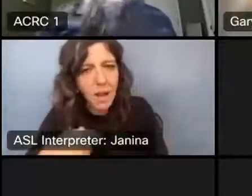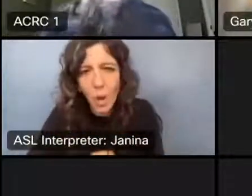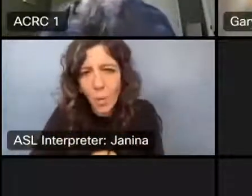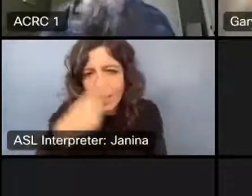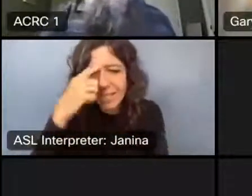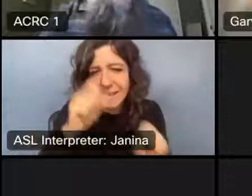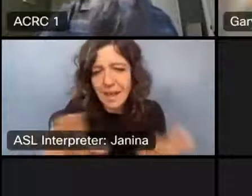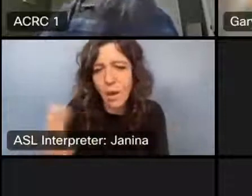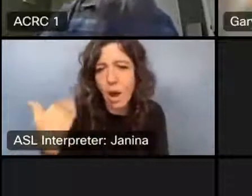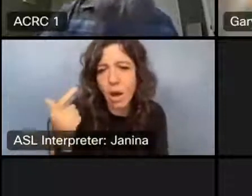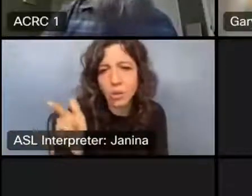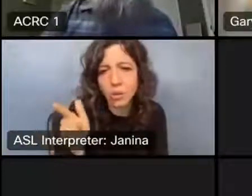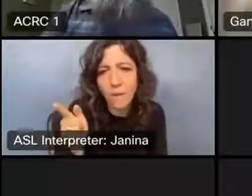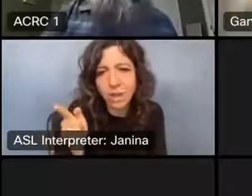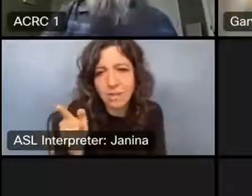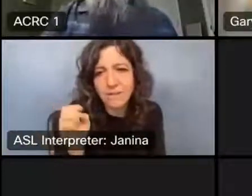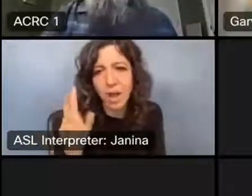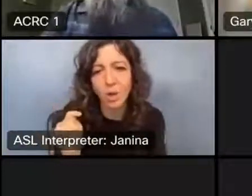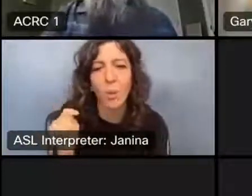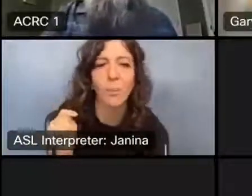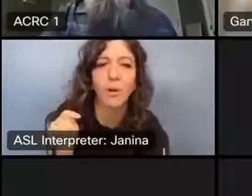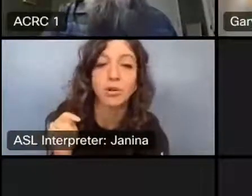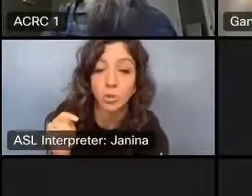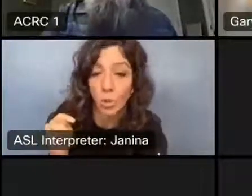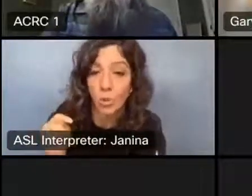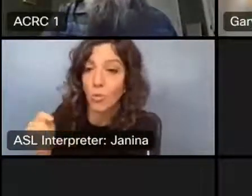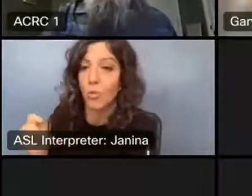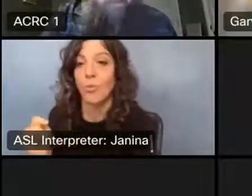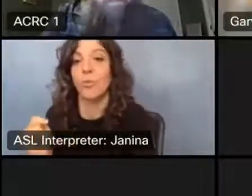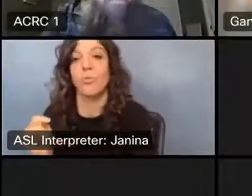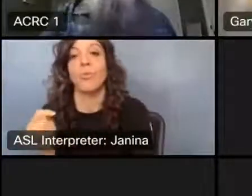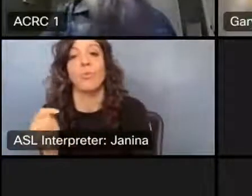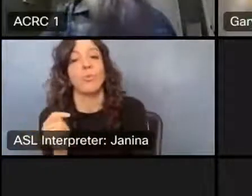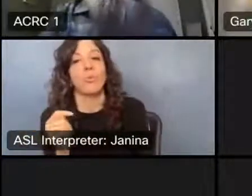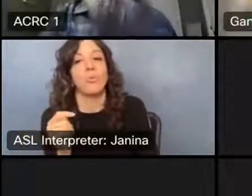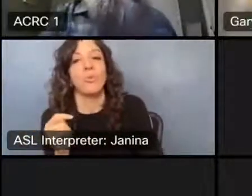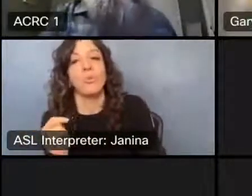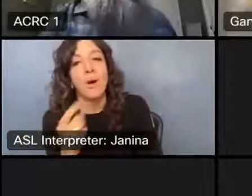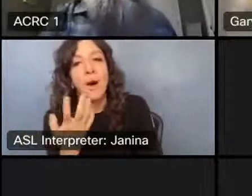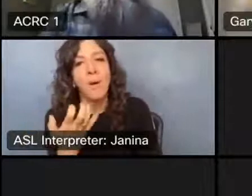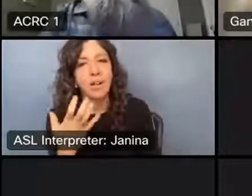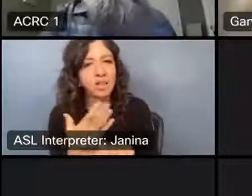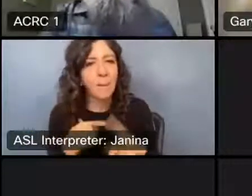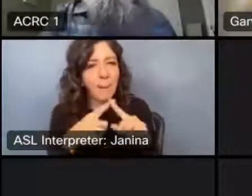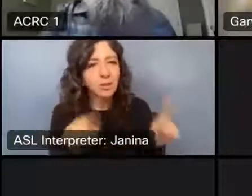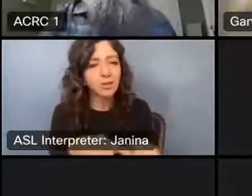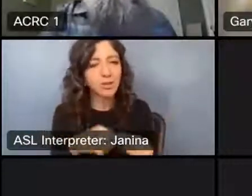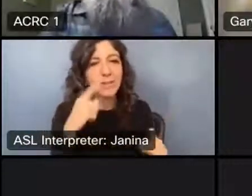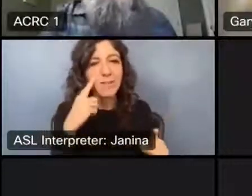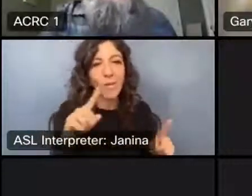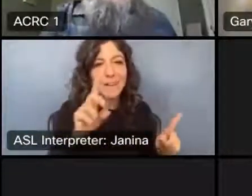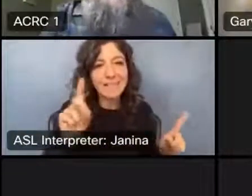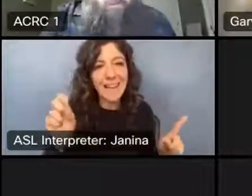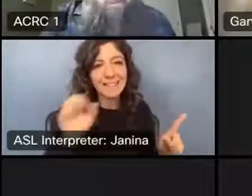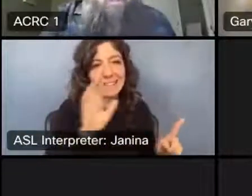21st of October. So with that being said, I'm just going to go over to share my screen for DDS's website real quickly, because I